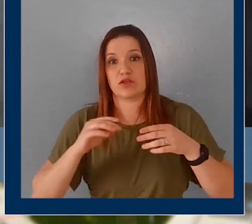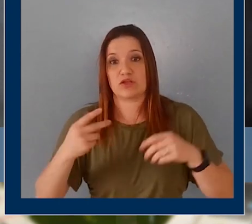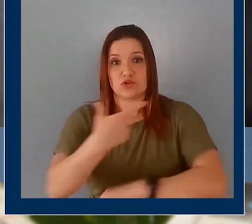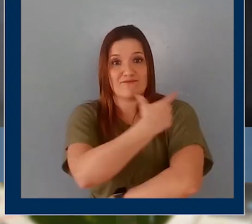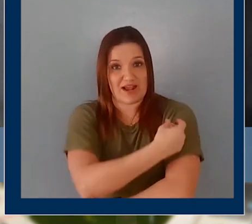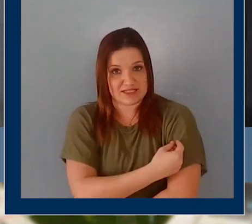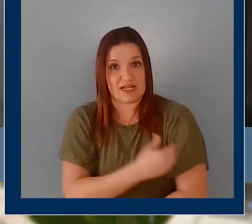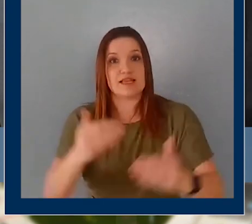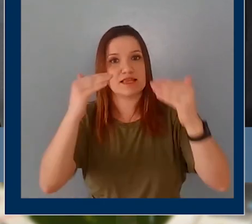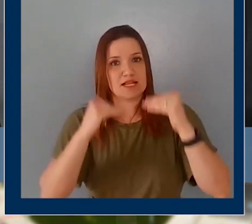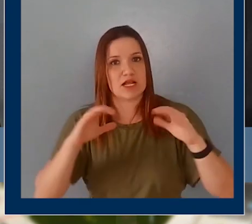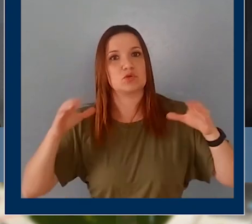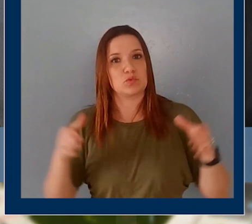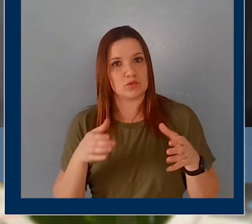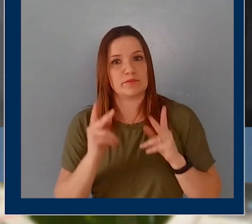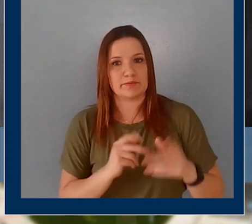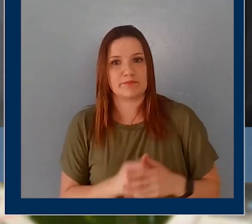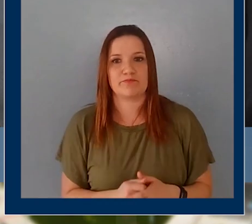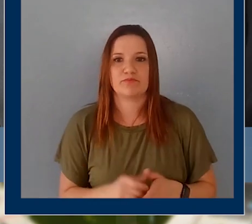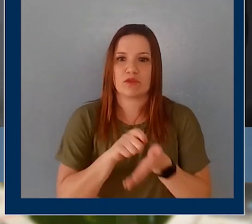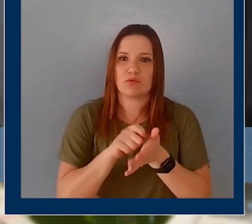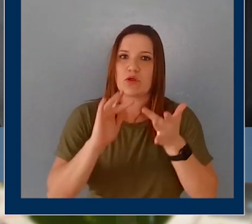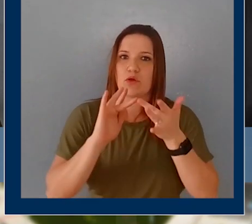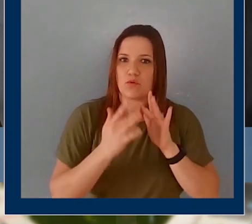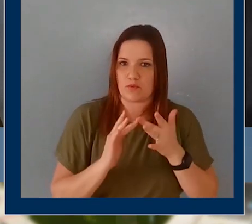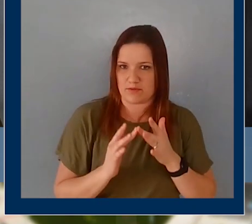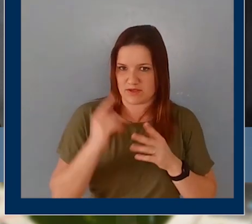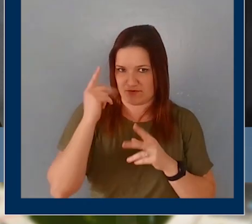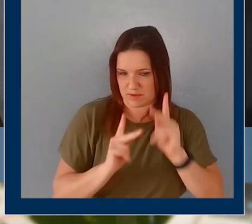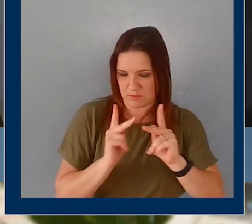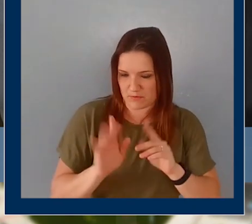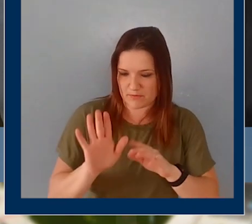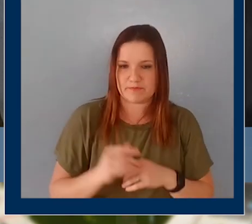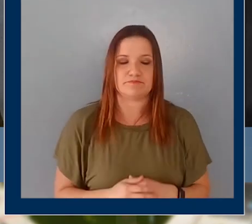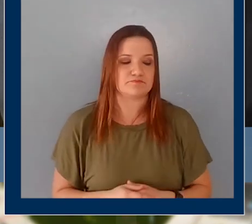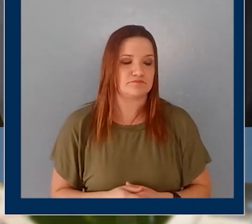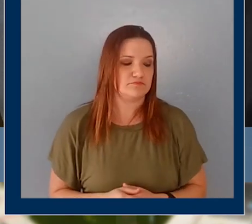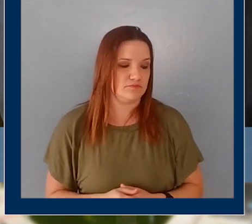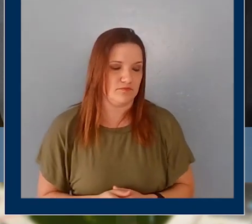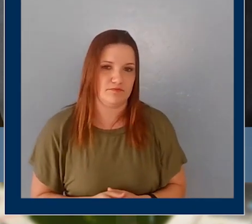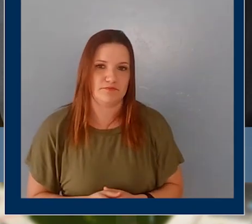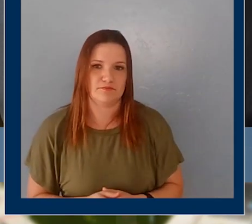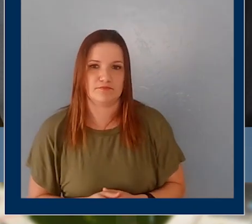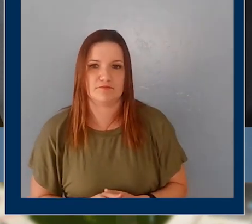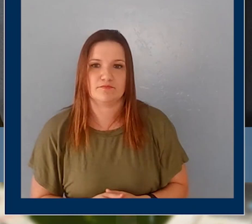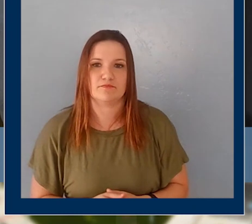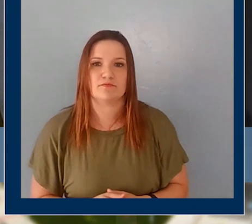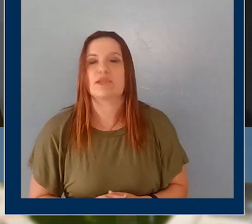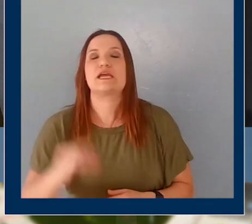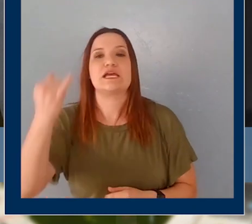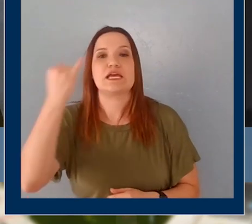phase 1A, that they're going to quickly move to 1B and start vaccinating. So I wrote